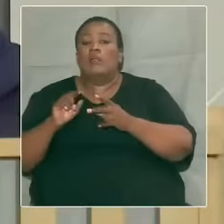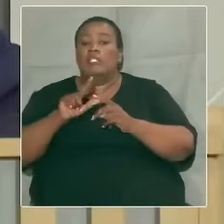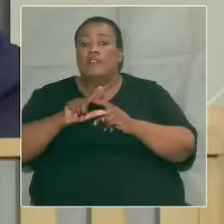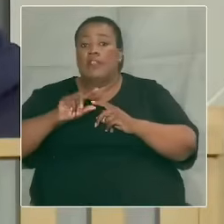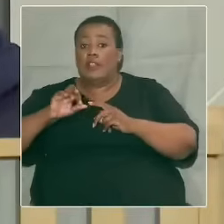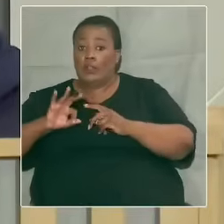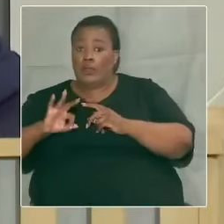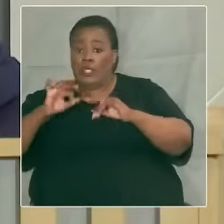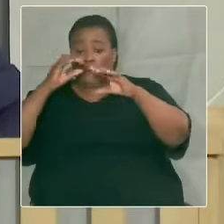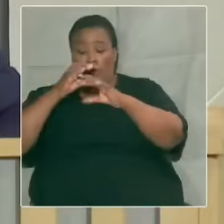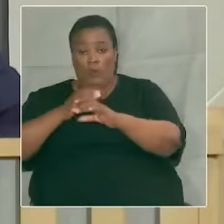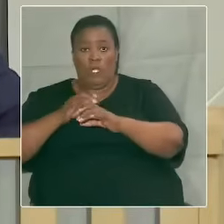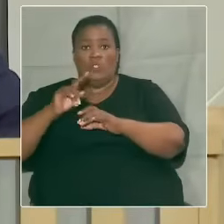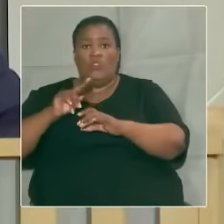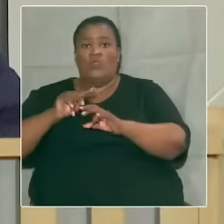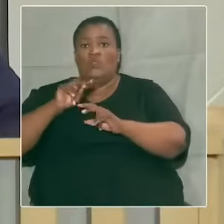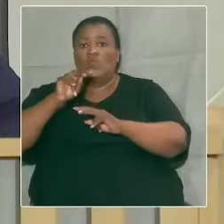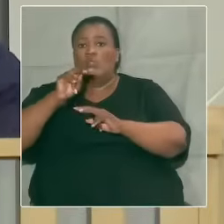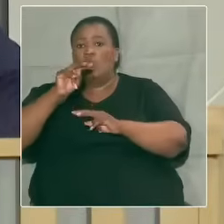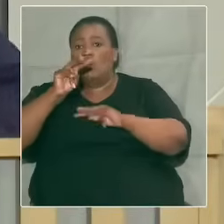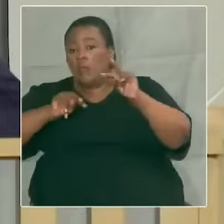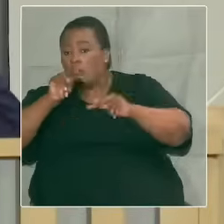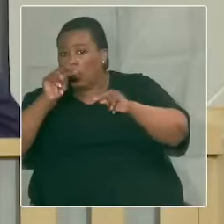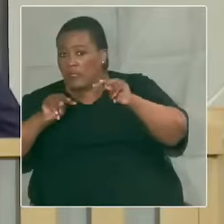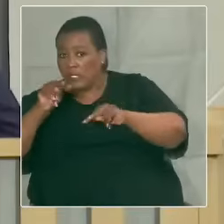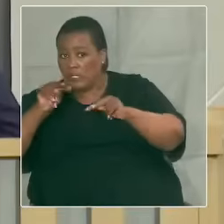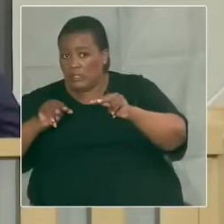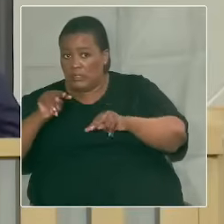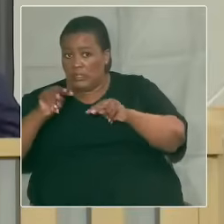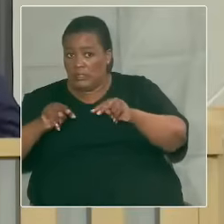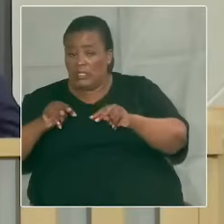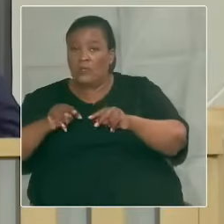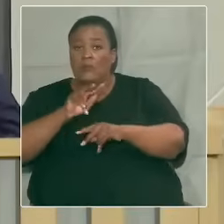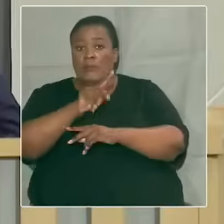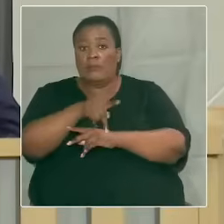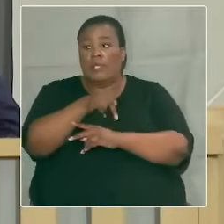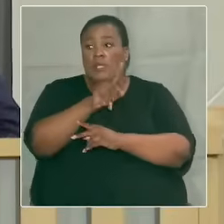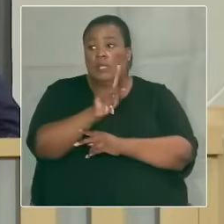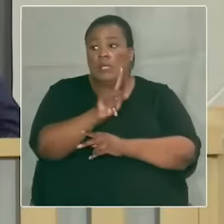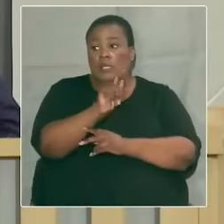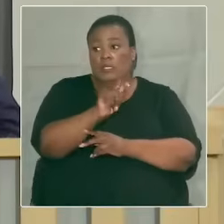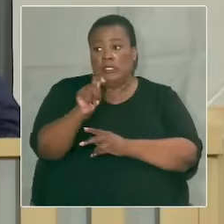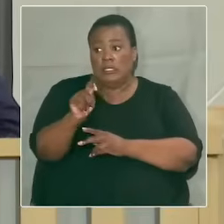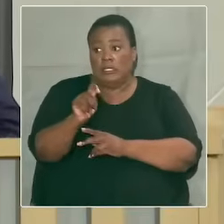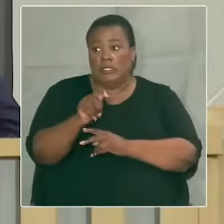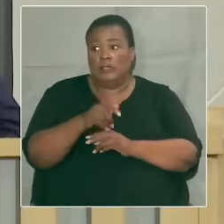Thanks, Chair. The operational command of